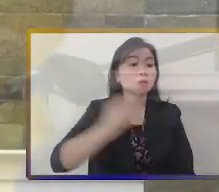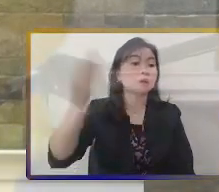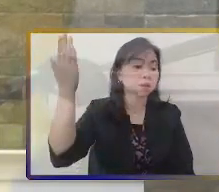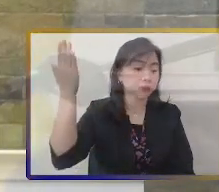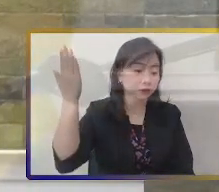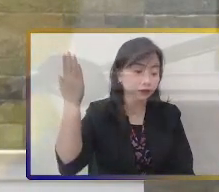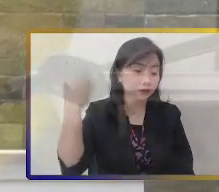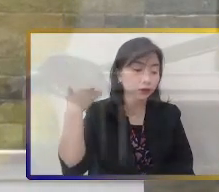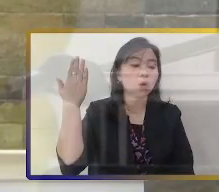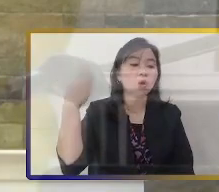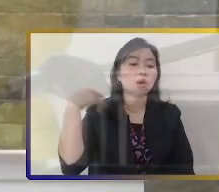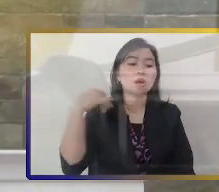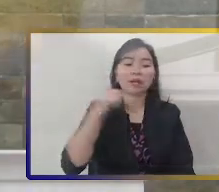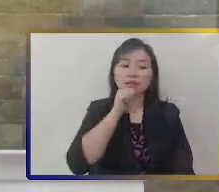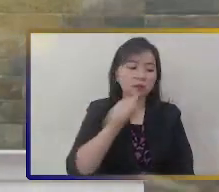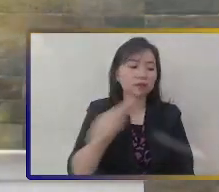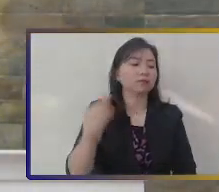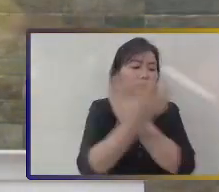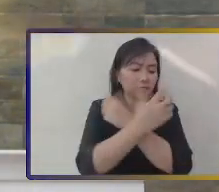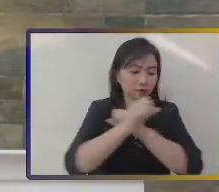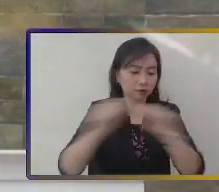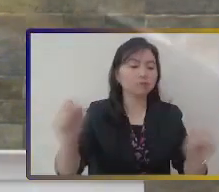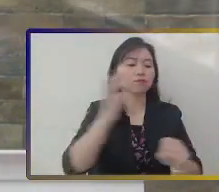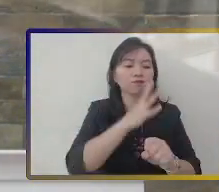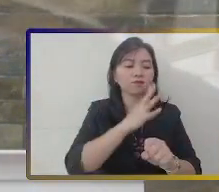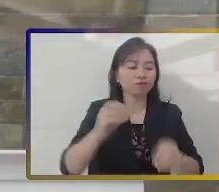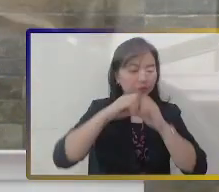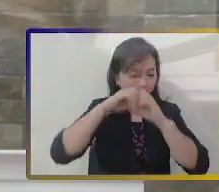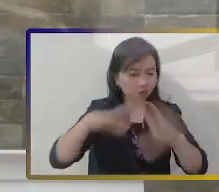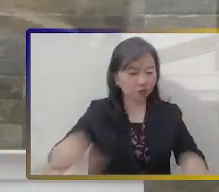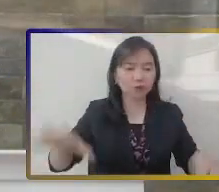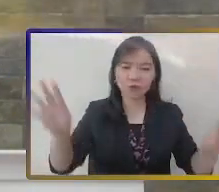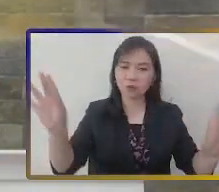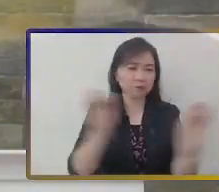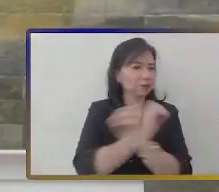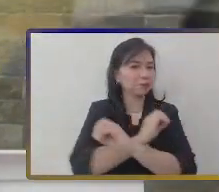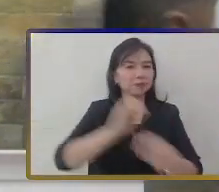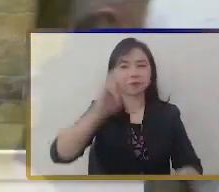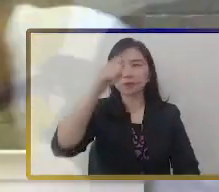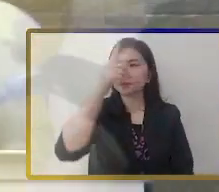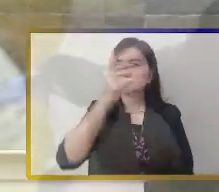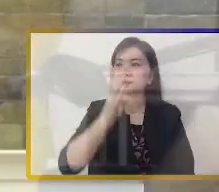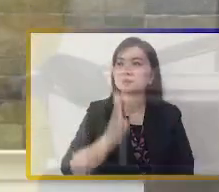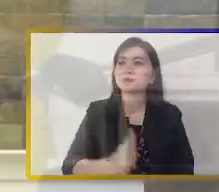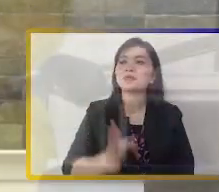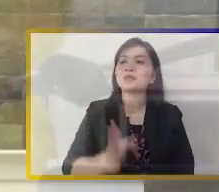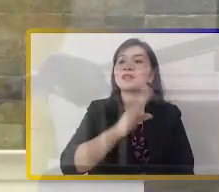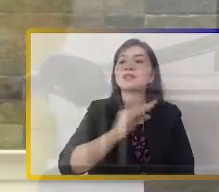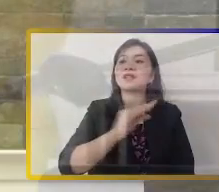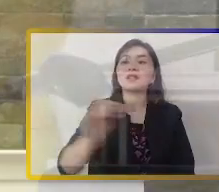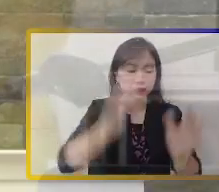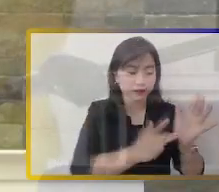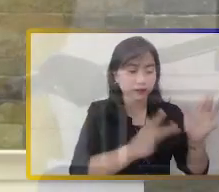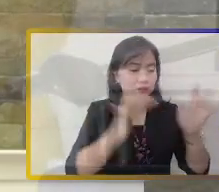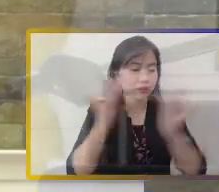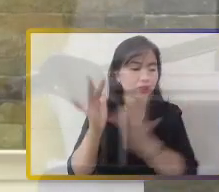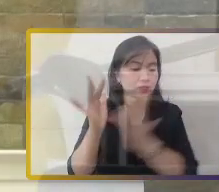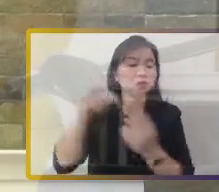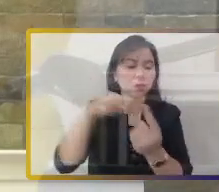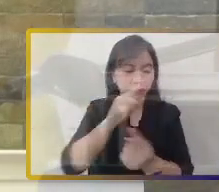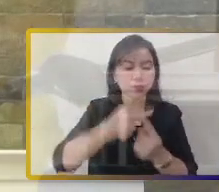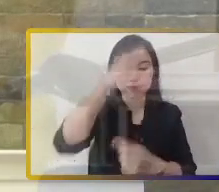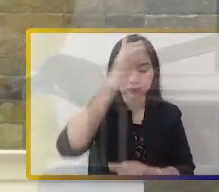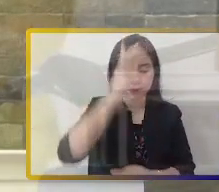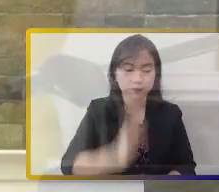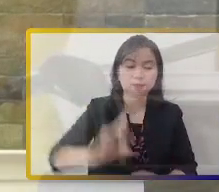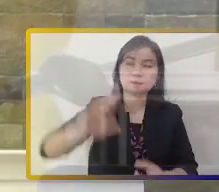I was lost and undone without God or his Son.